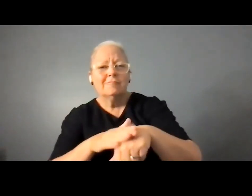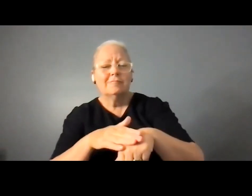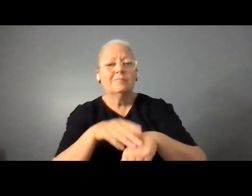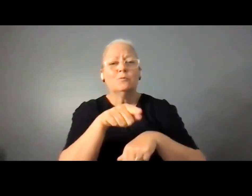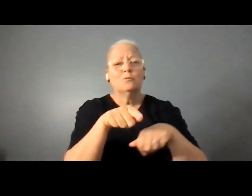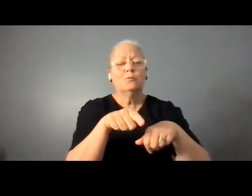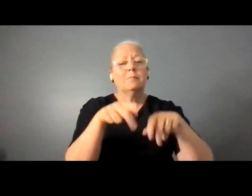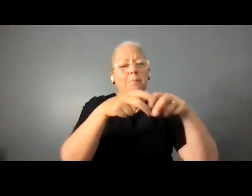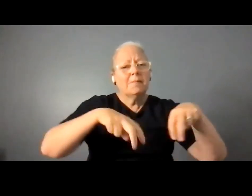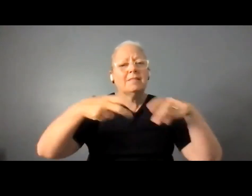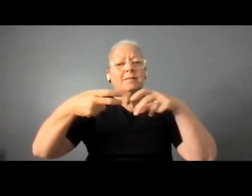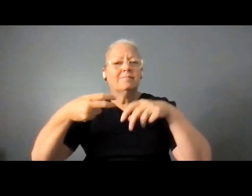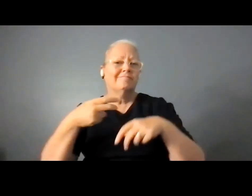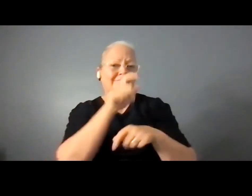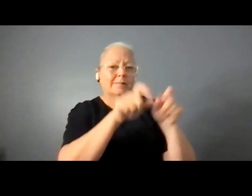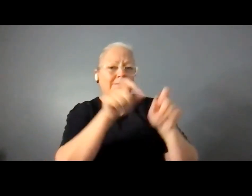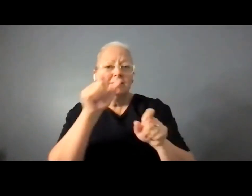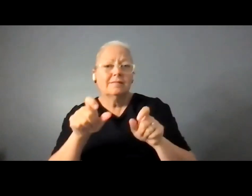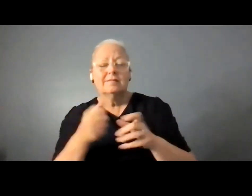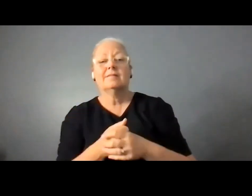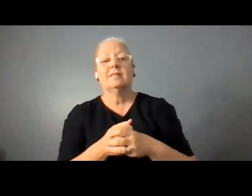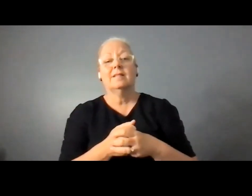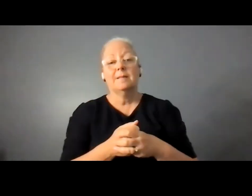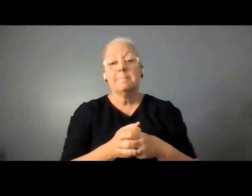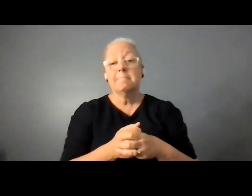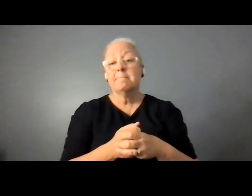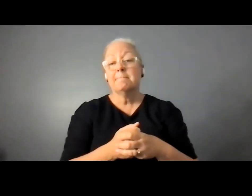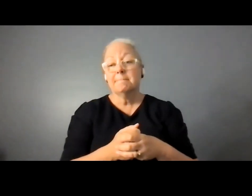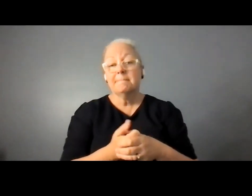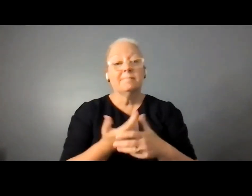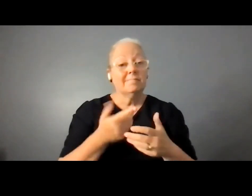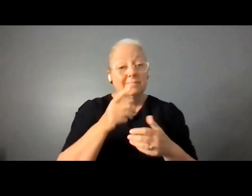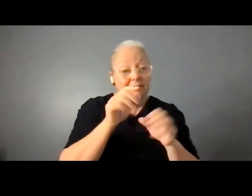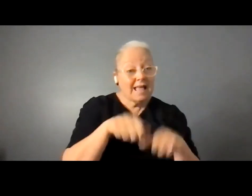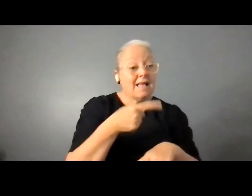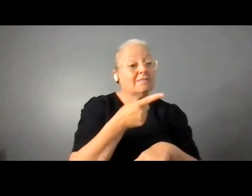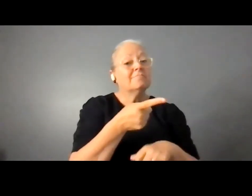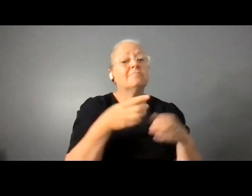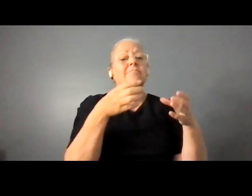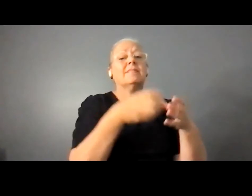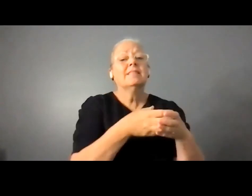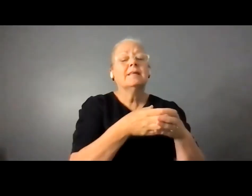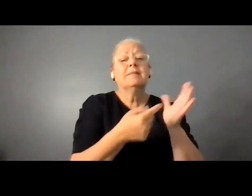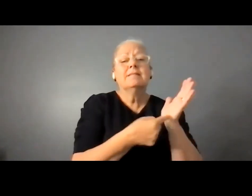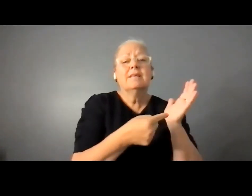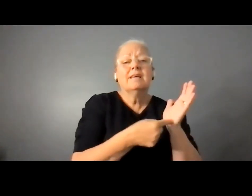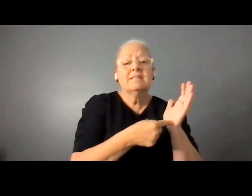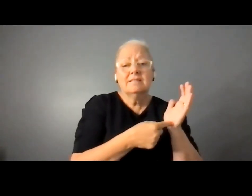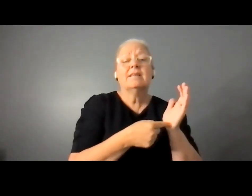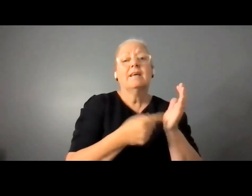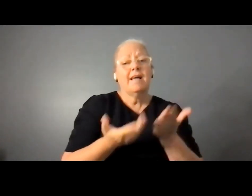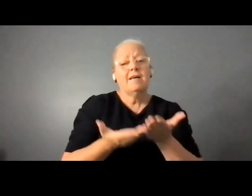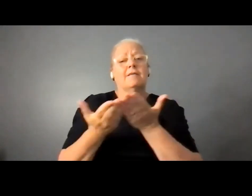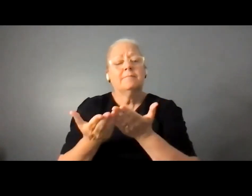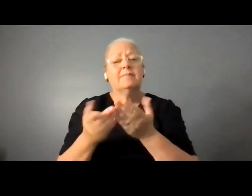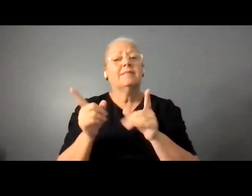please, can you open the mic for our participants? Could the logistic team, tech team,